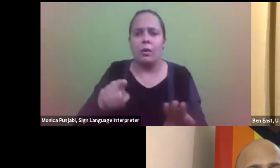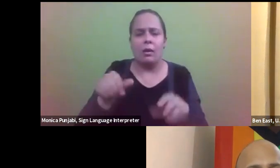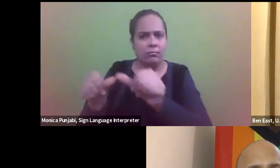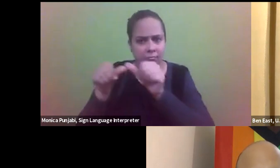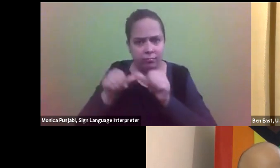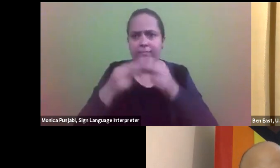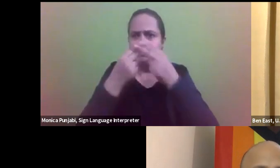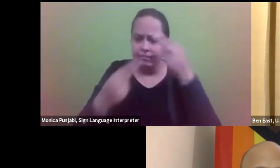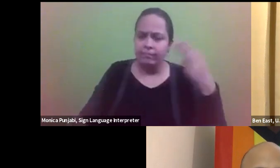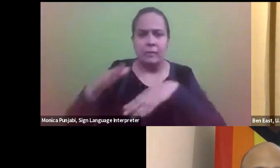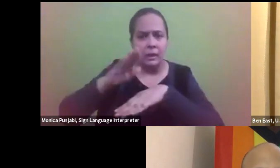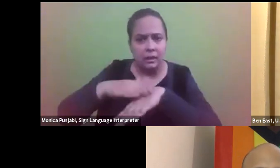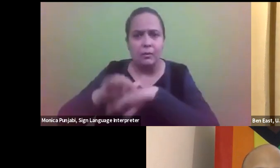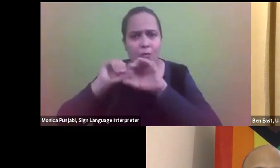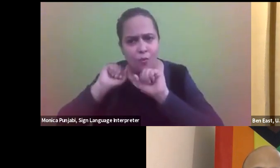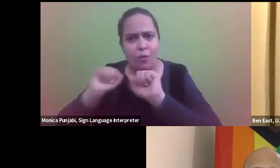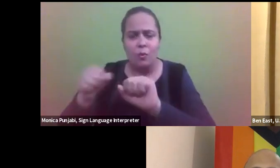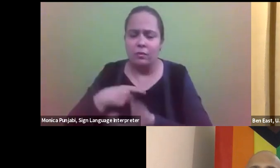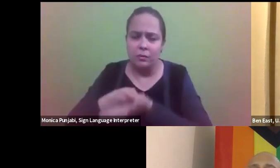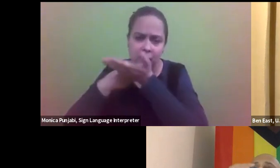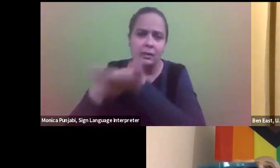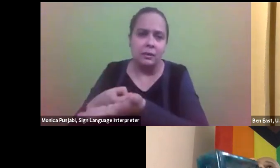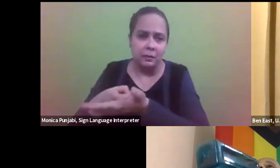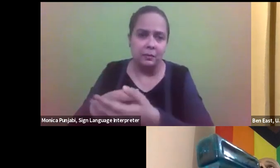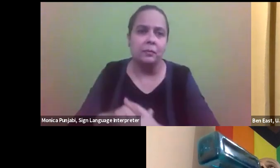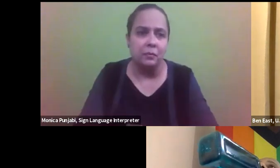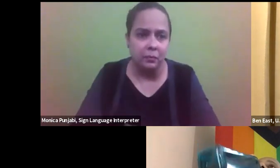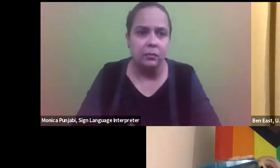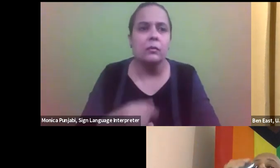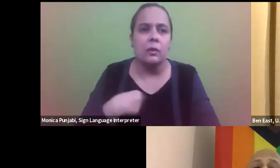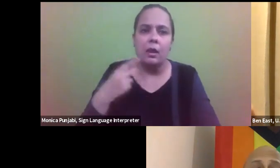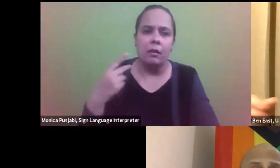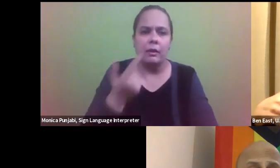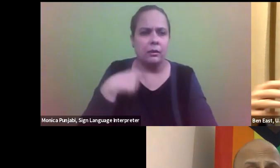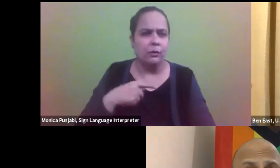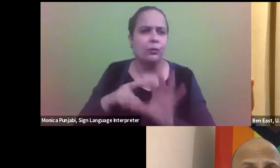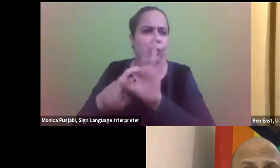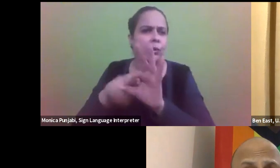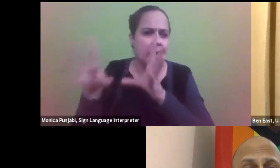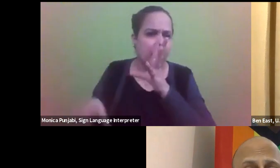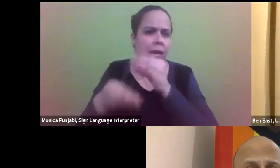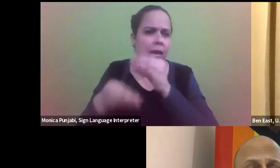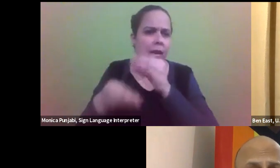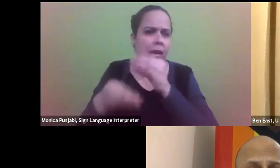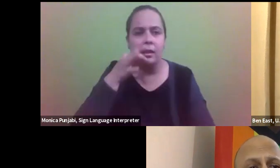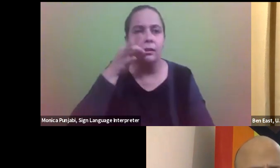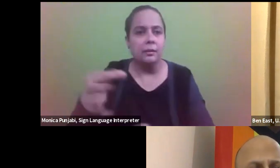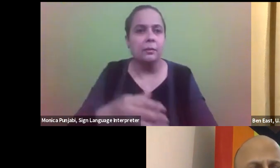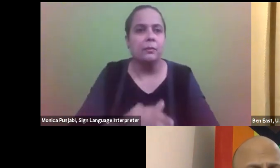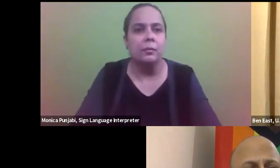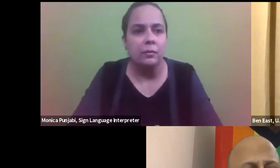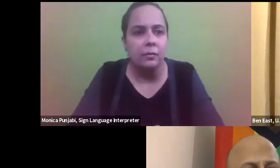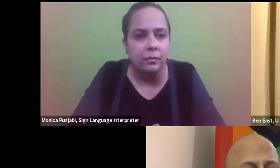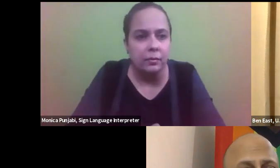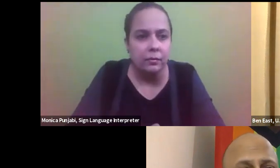one. And I guess I would do a follow-up question immediately. But I think let's hold it and just think about this. To me,